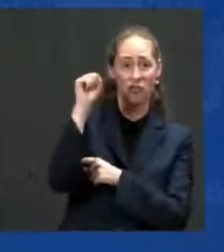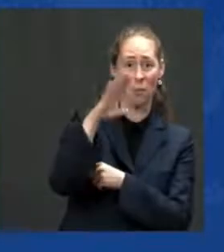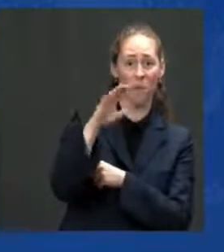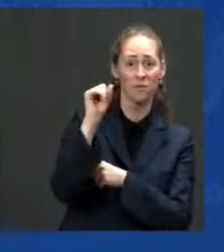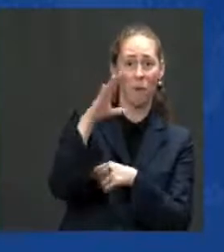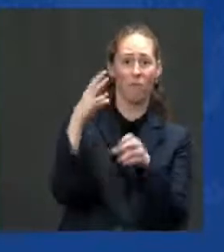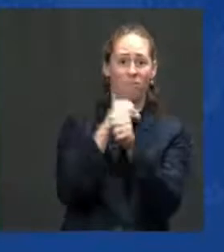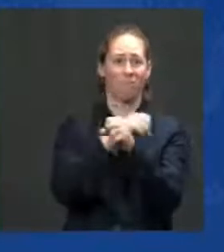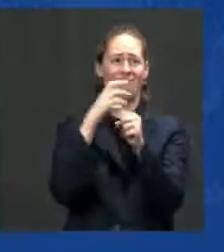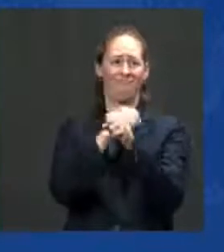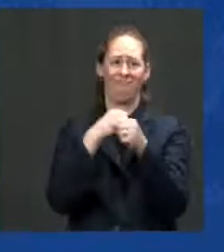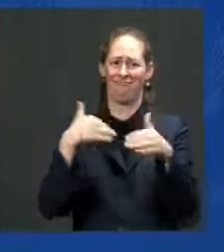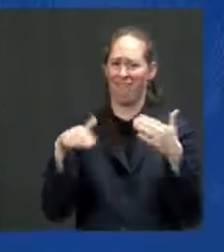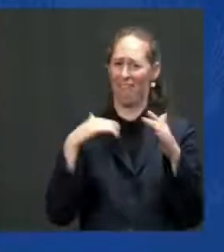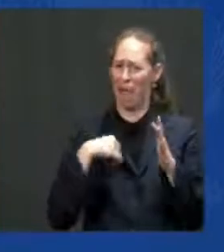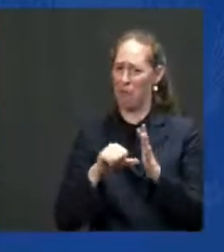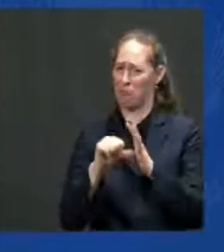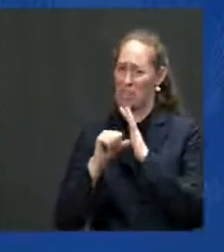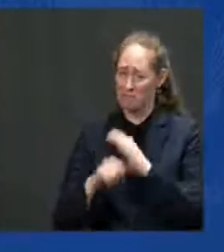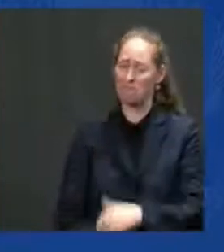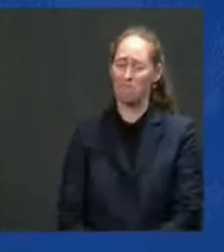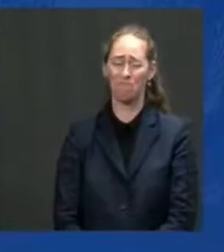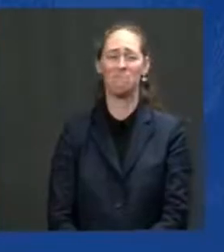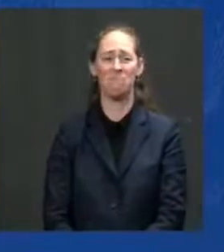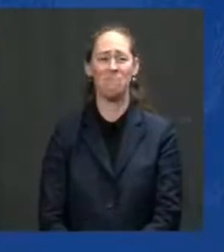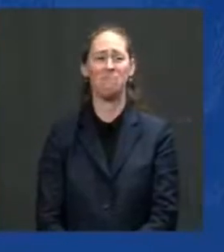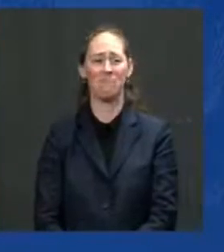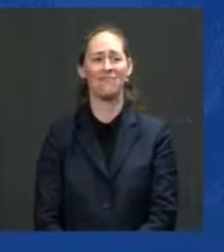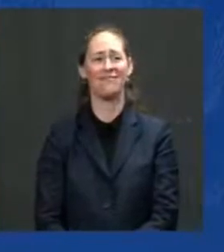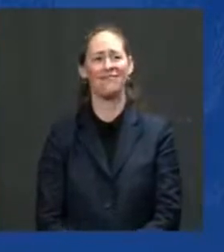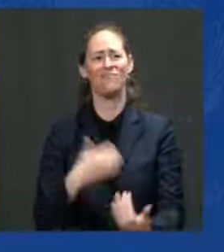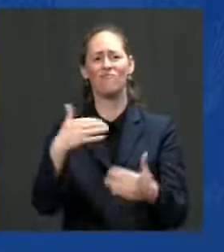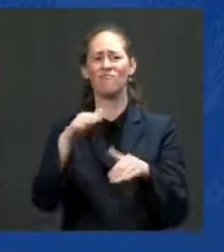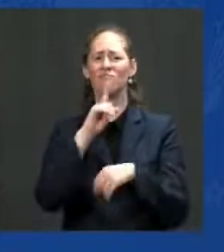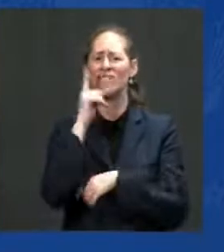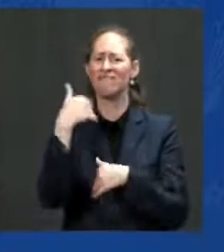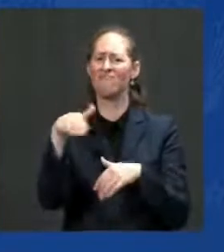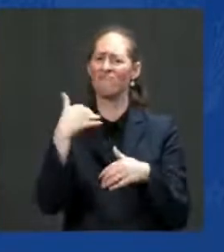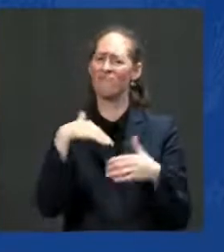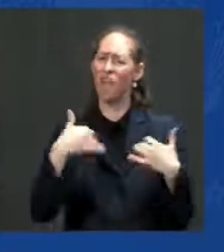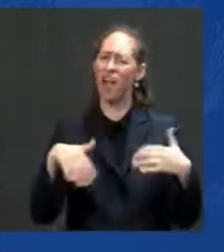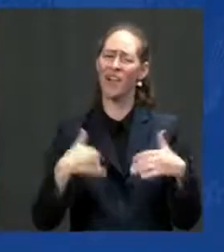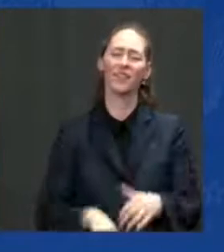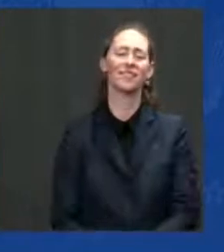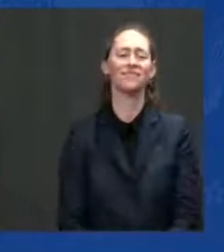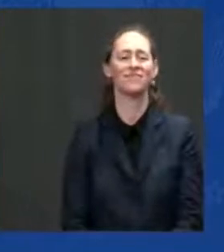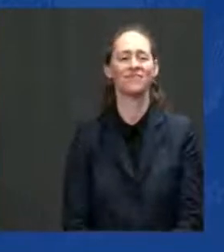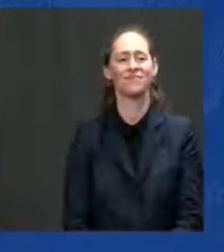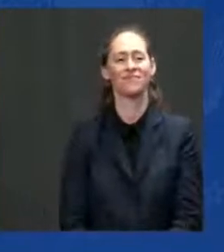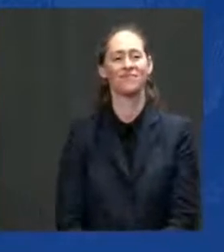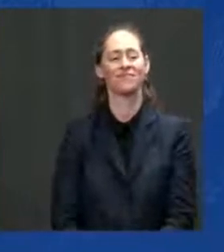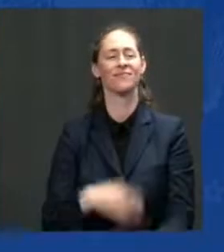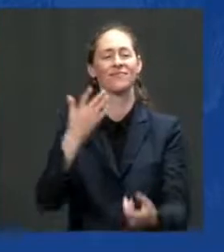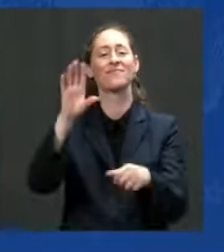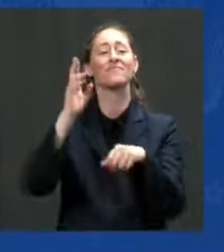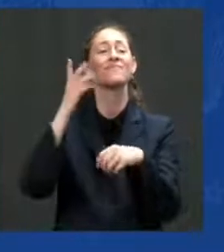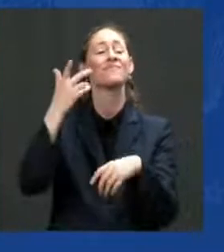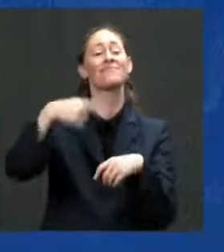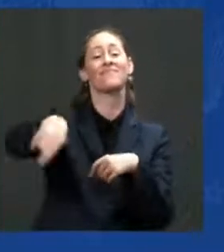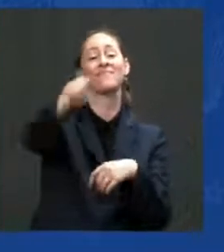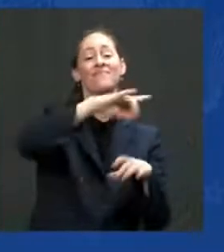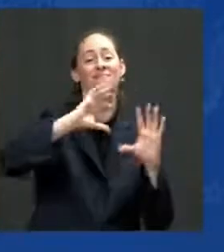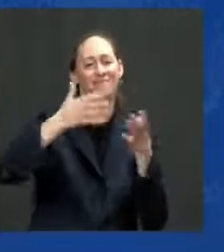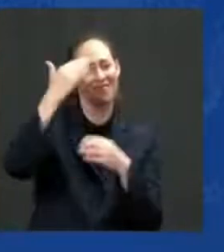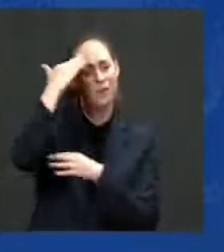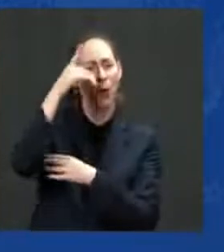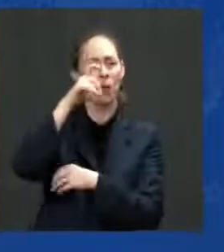I tell you what, we've never seen anything like in the game. And of course, these guys all know that sports are more than